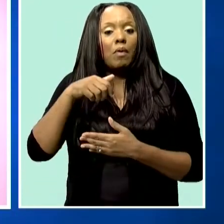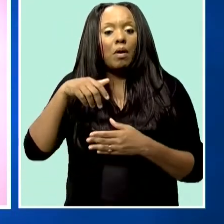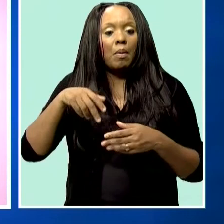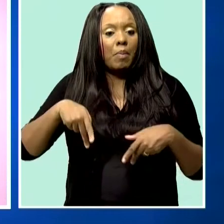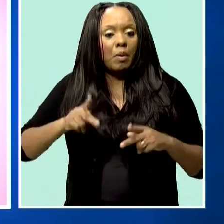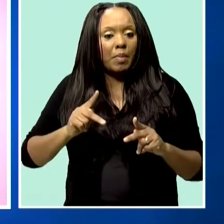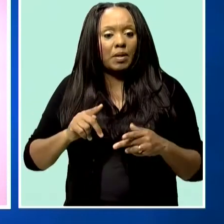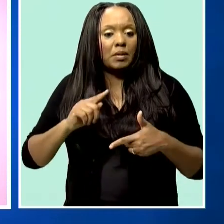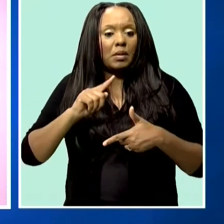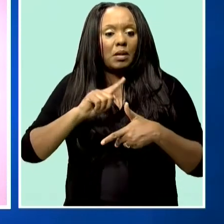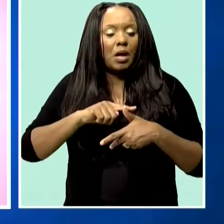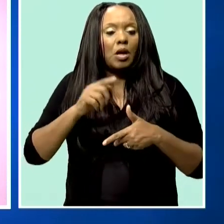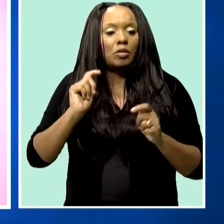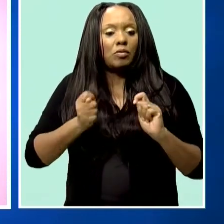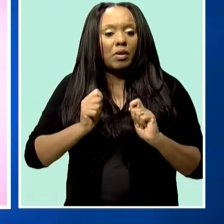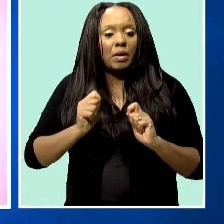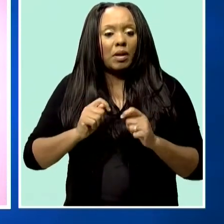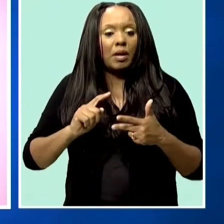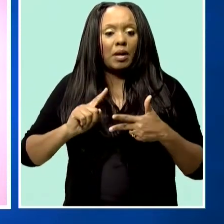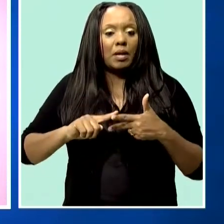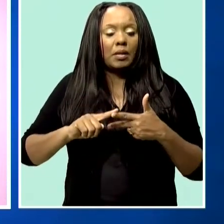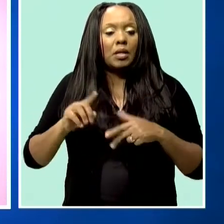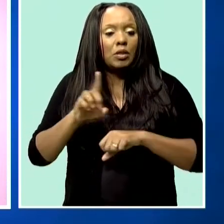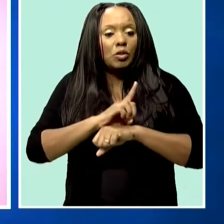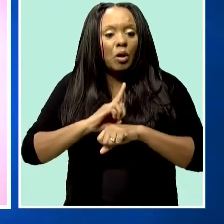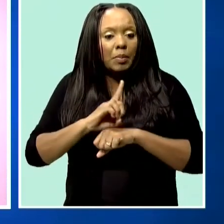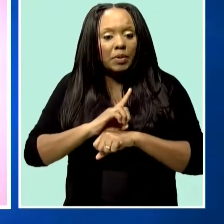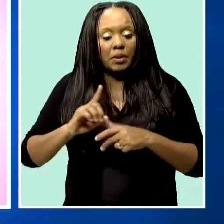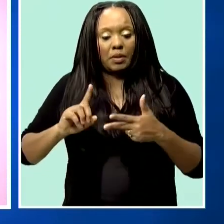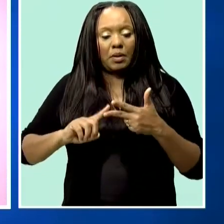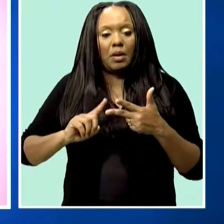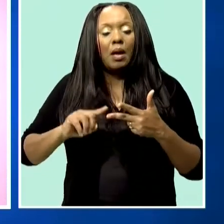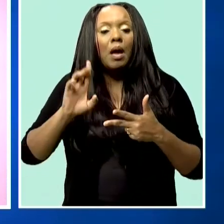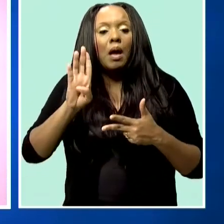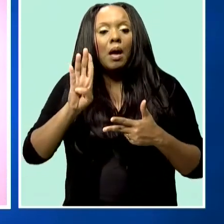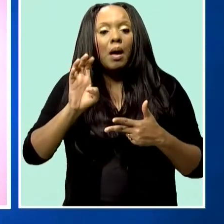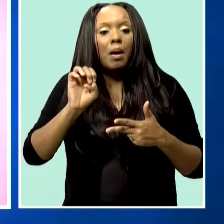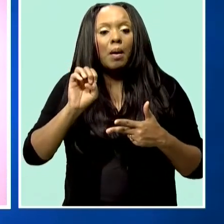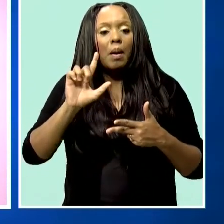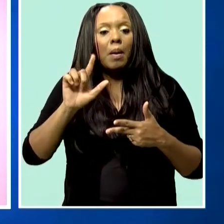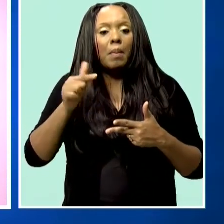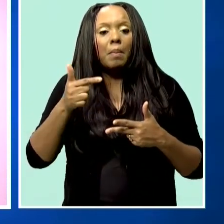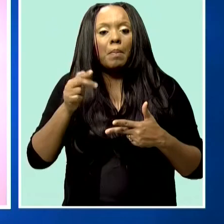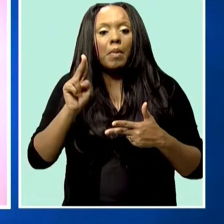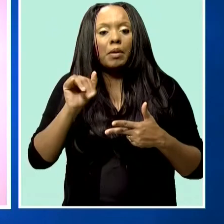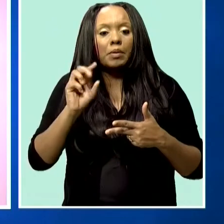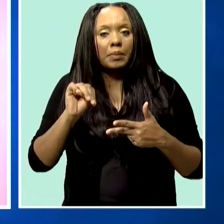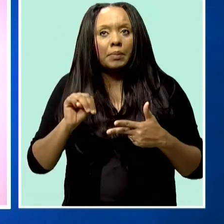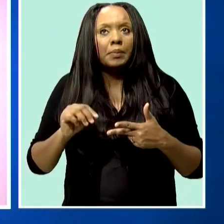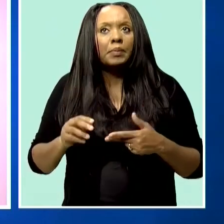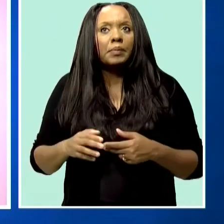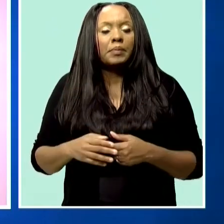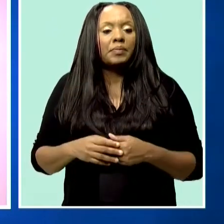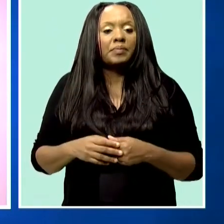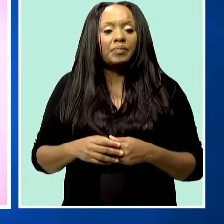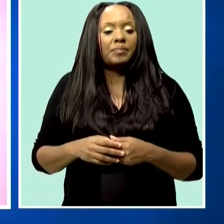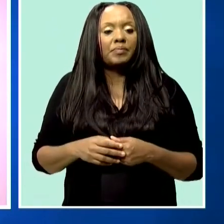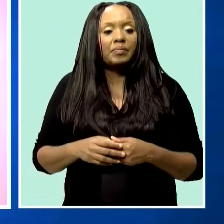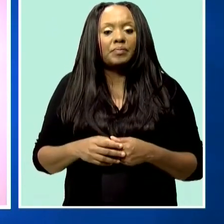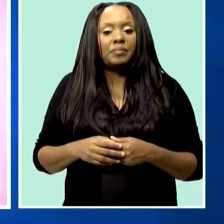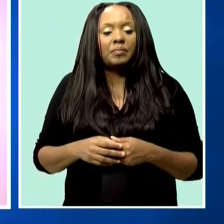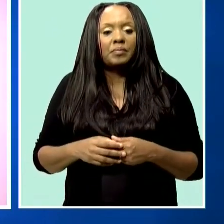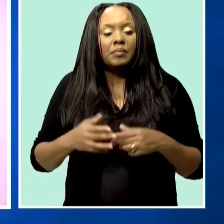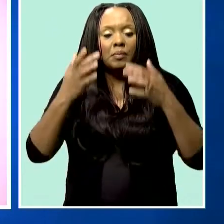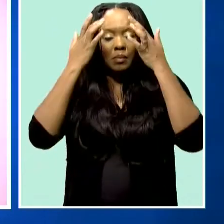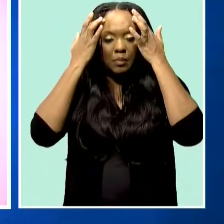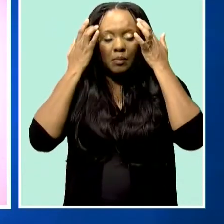Dominica, one from Trinidad. I believe